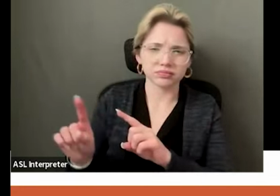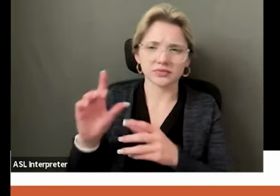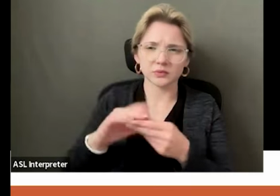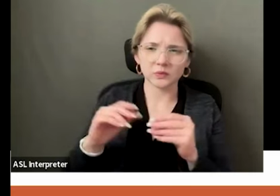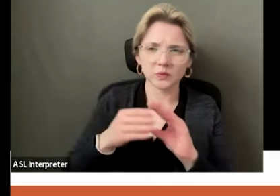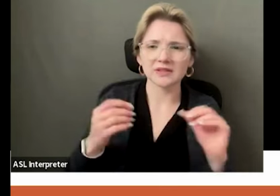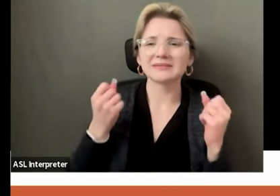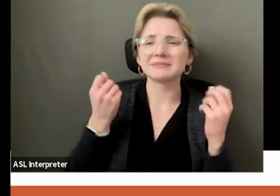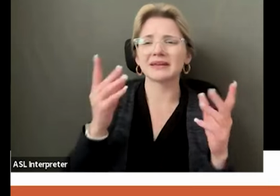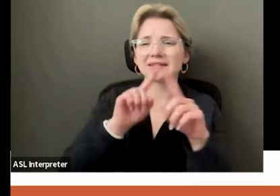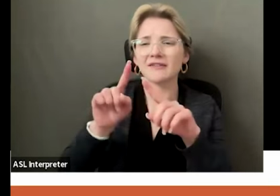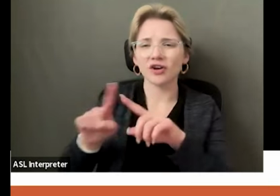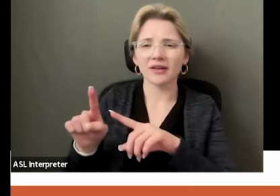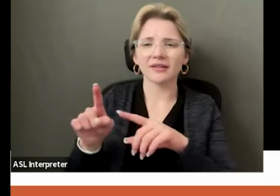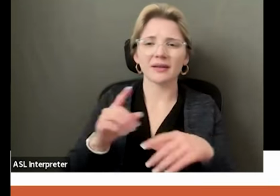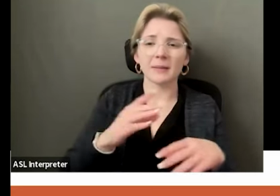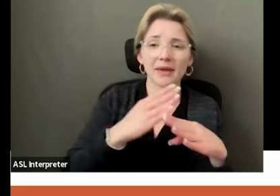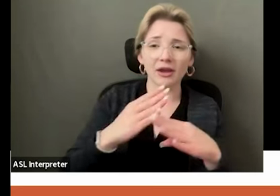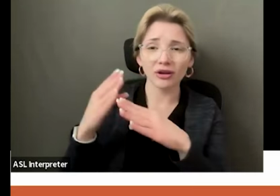on the type of violence they're experiencing.